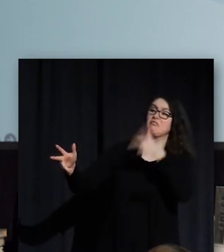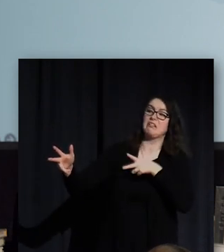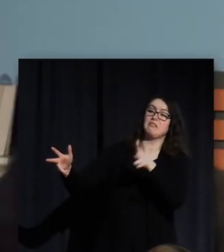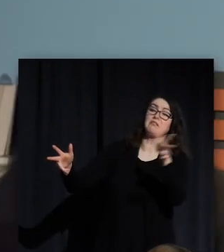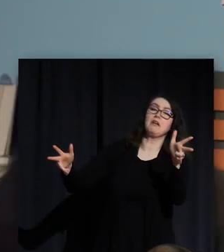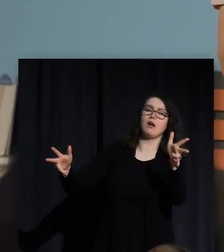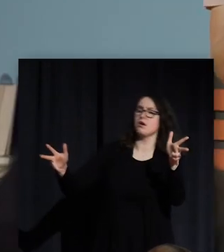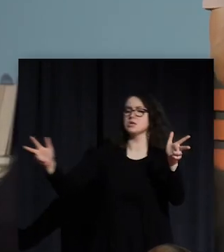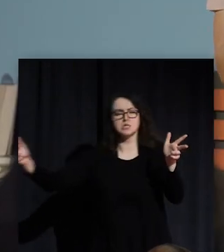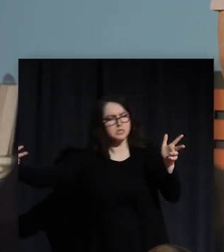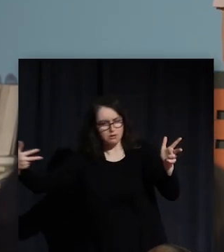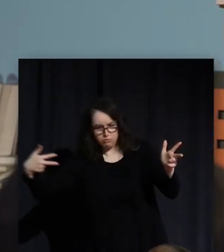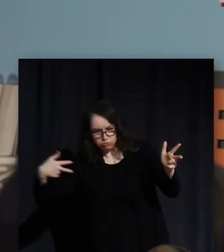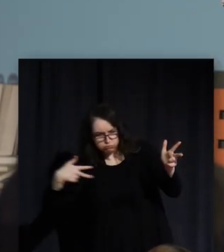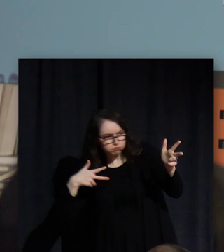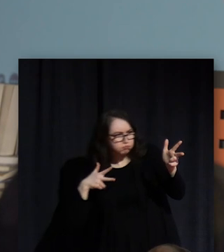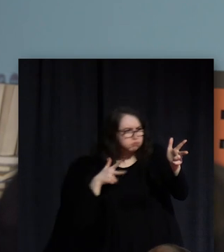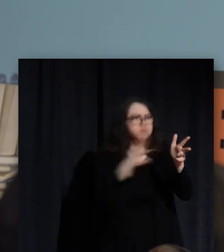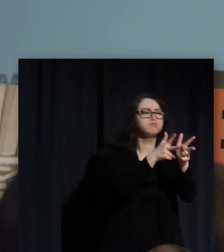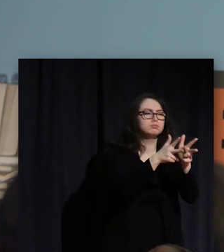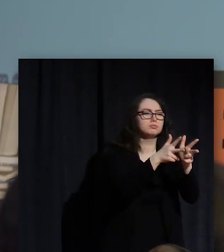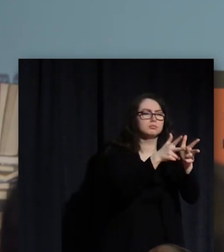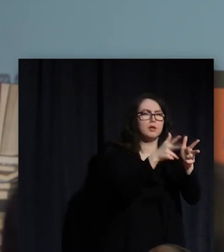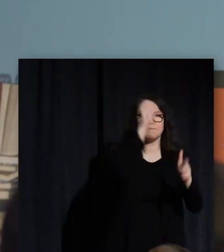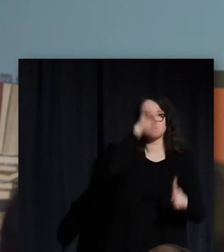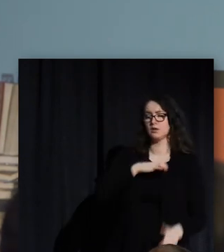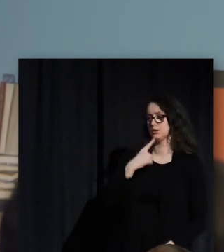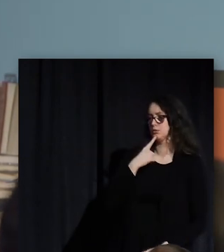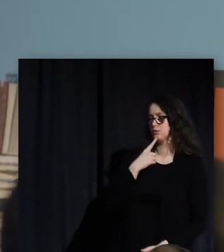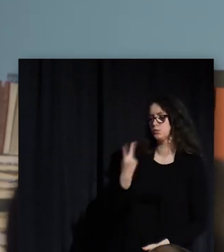up with him. He says, "Let's talk."